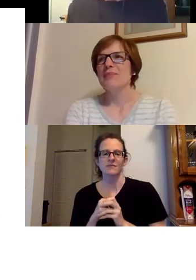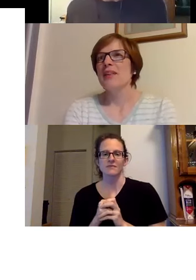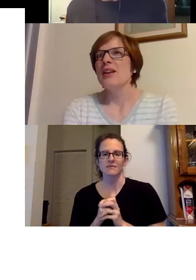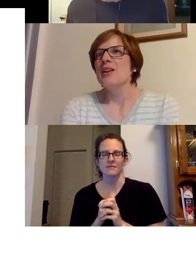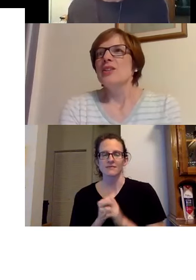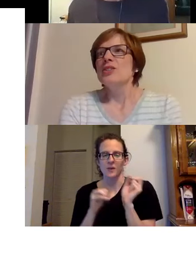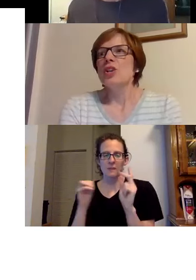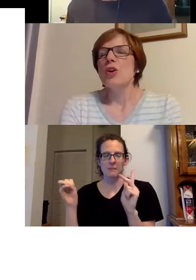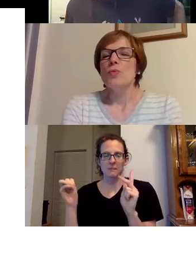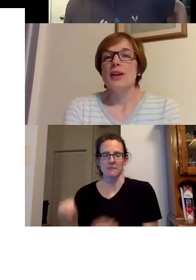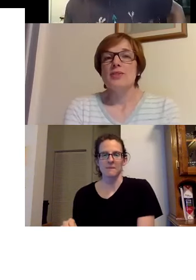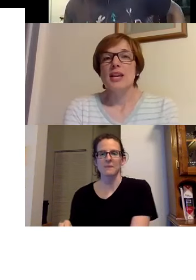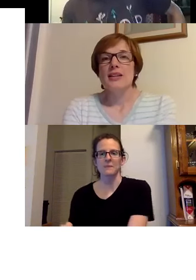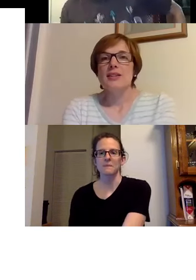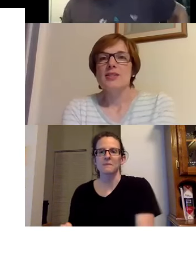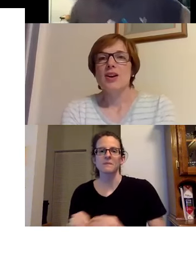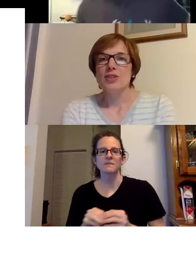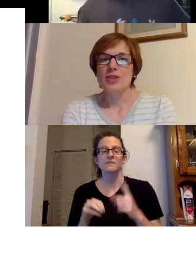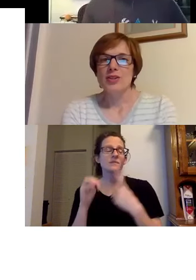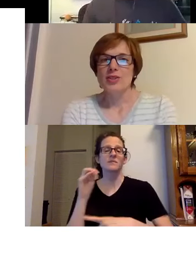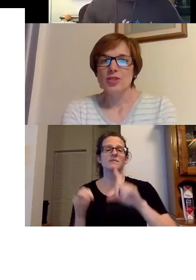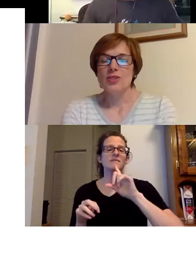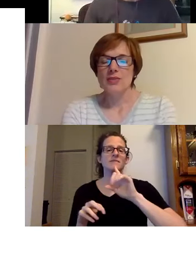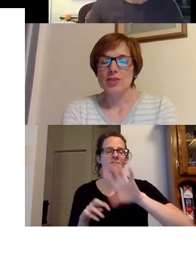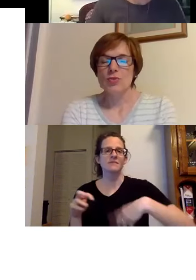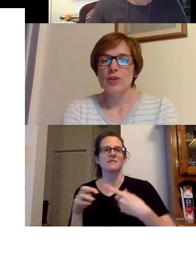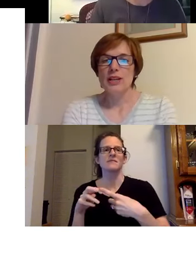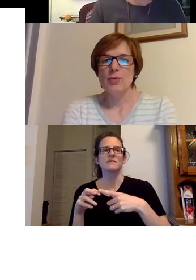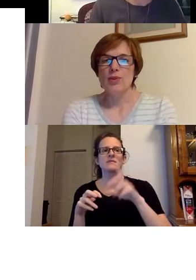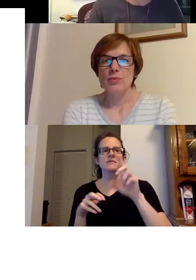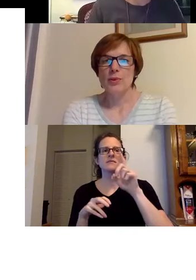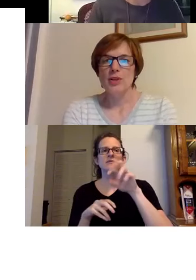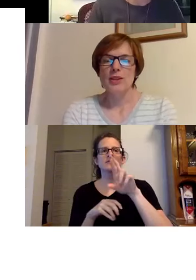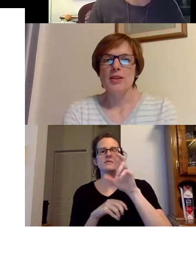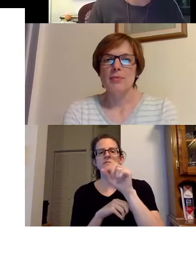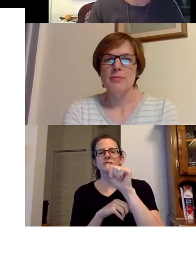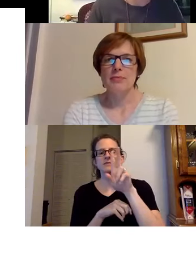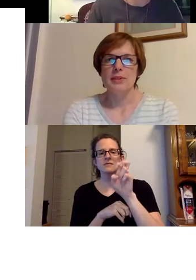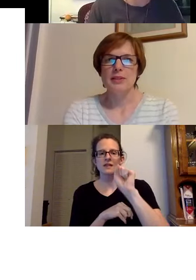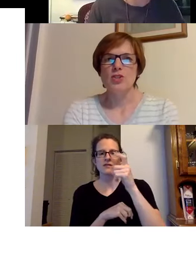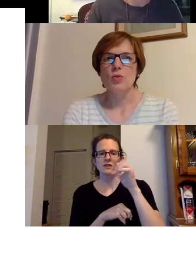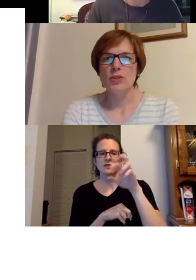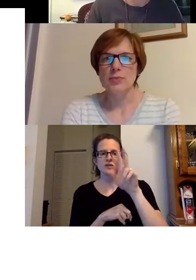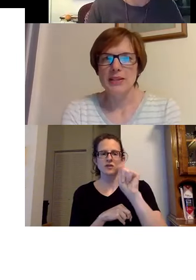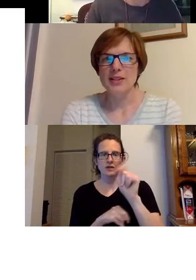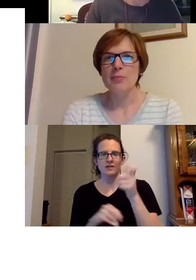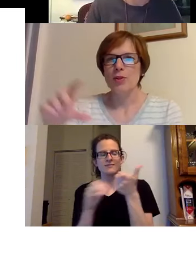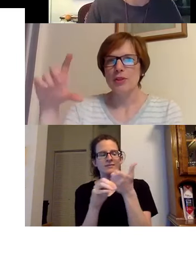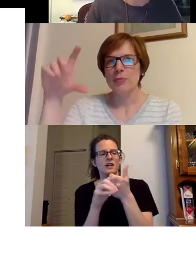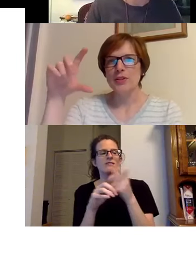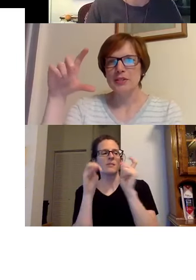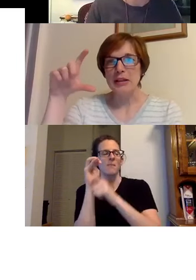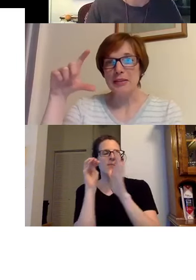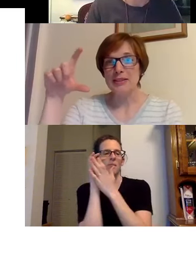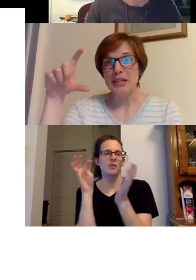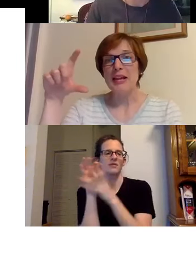okay. So what I was saying is Dr. David Stewart, he wrote the book, Essential Oils Made Simple, and the